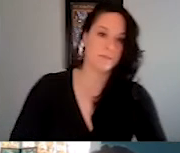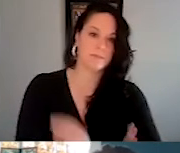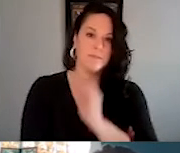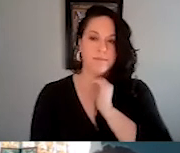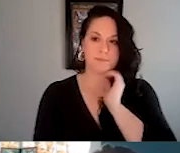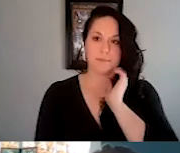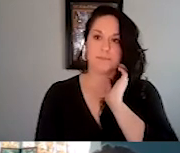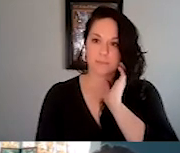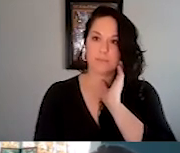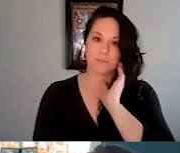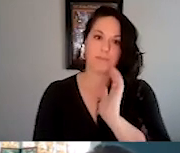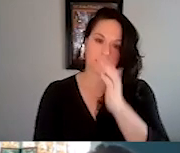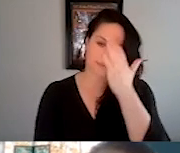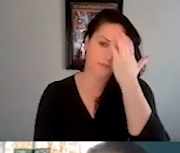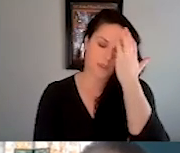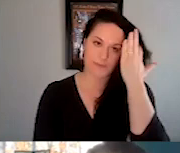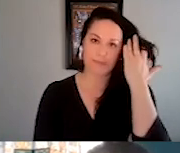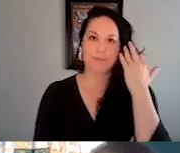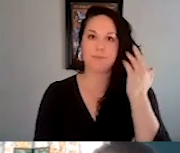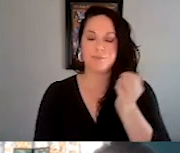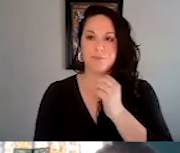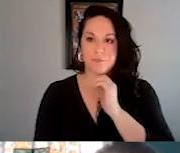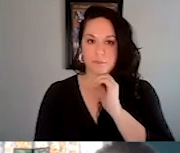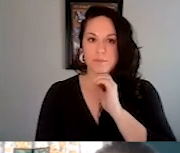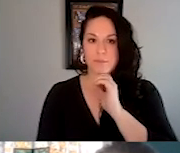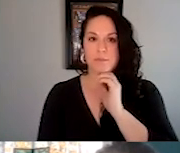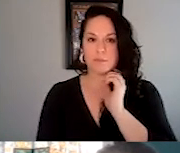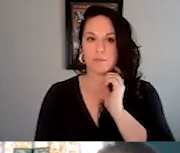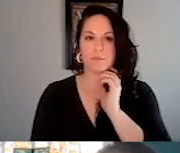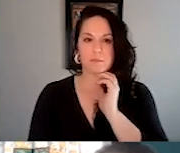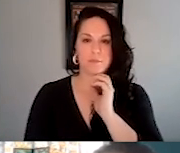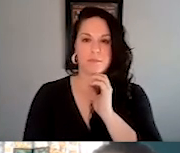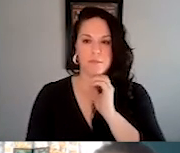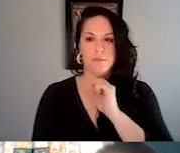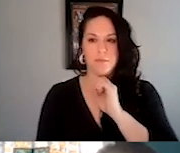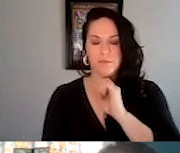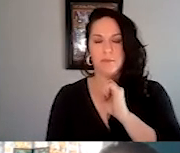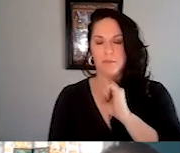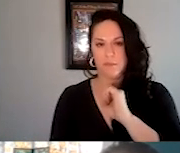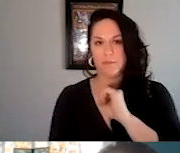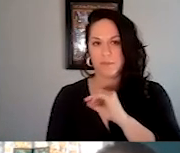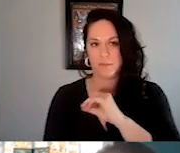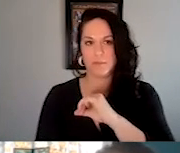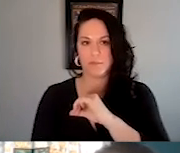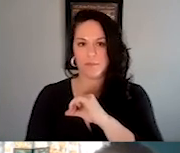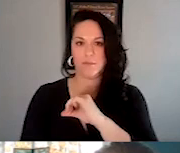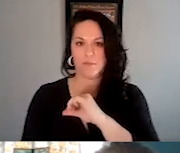can't do the type of analysis that Christina was talking about and build this from